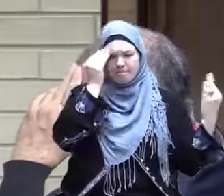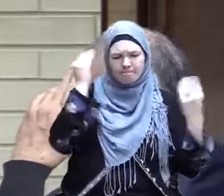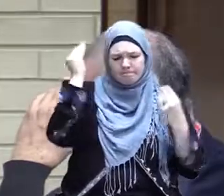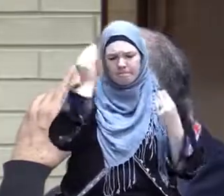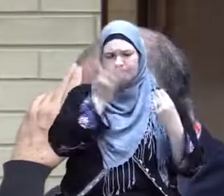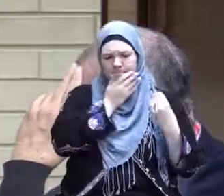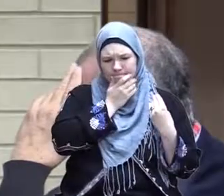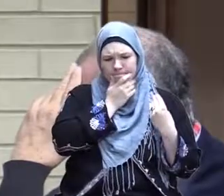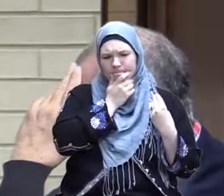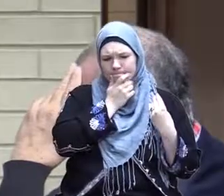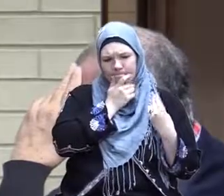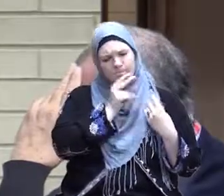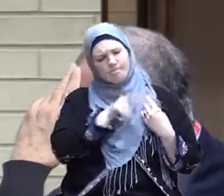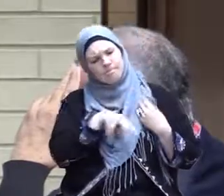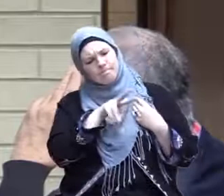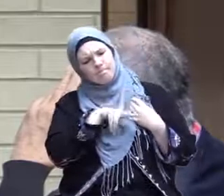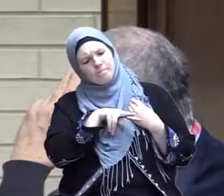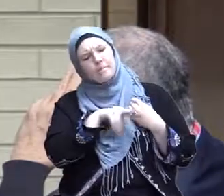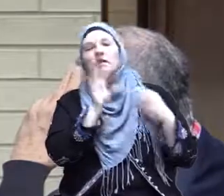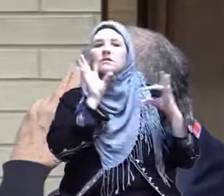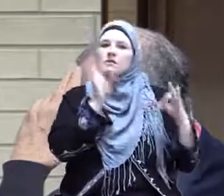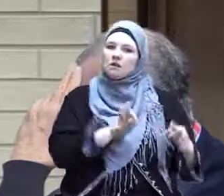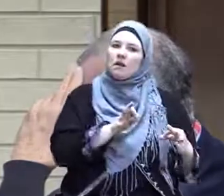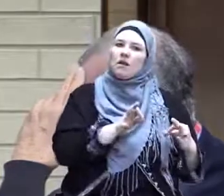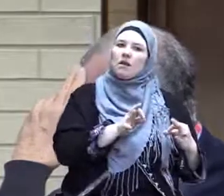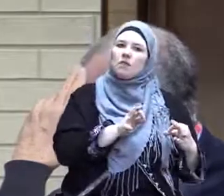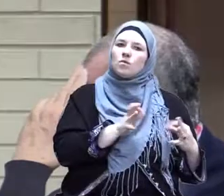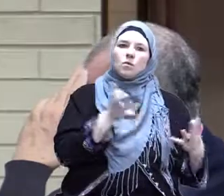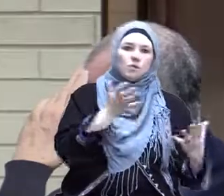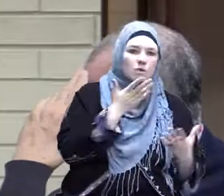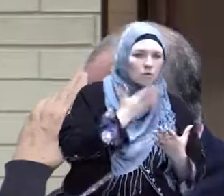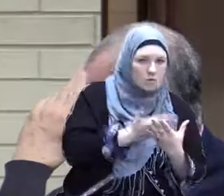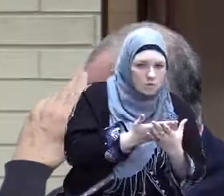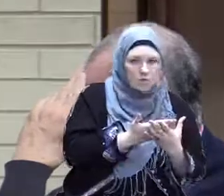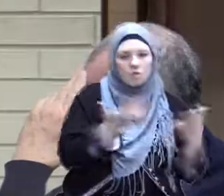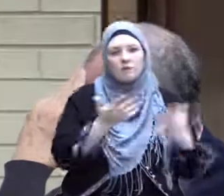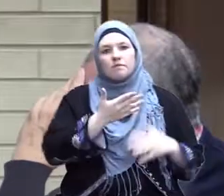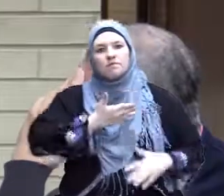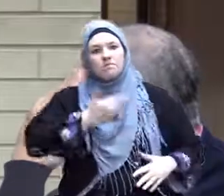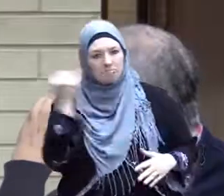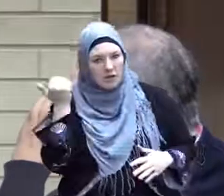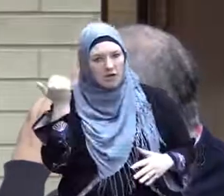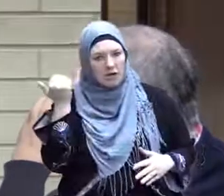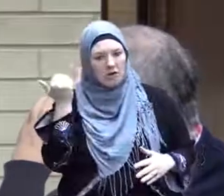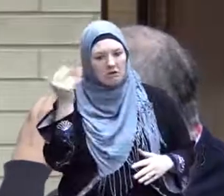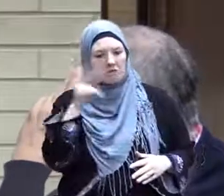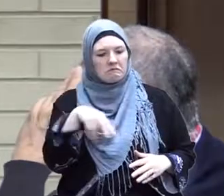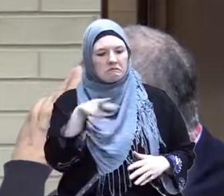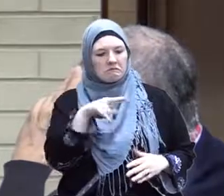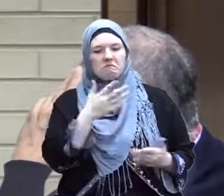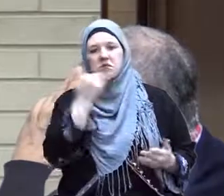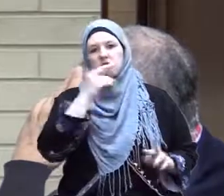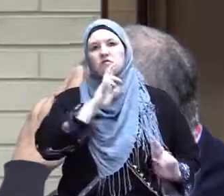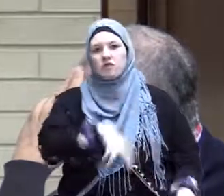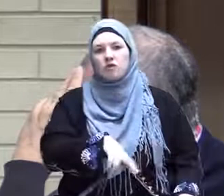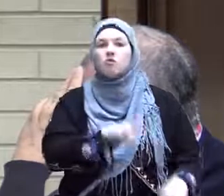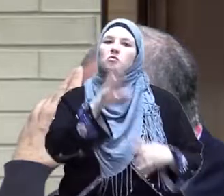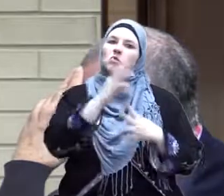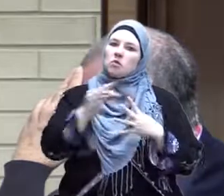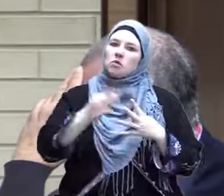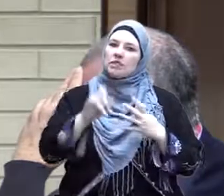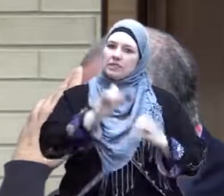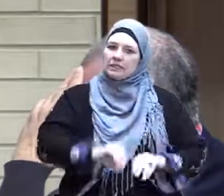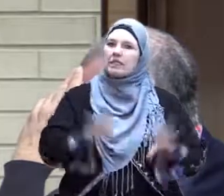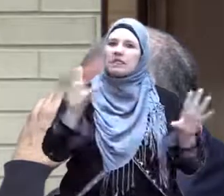process in which they decide what is good, what is better, and what's best, so that the choices are